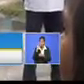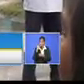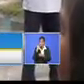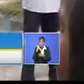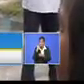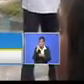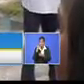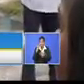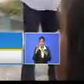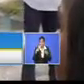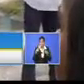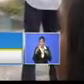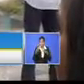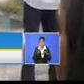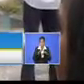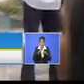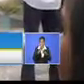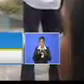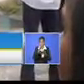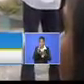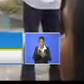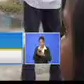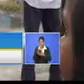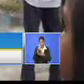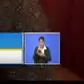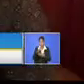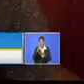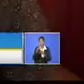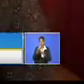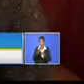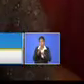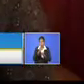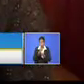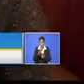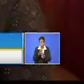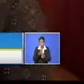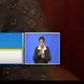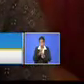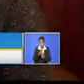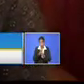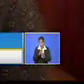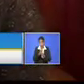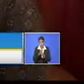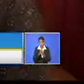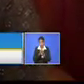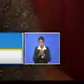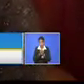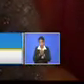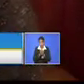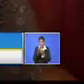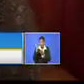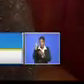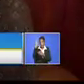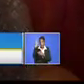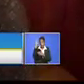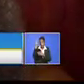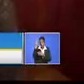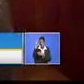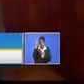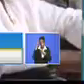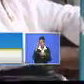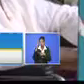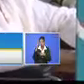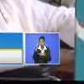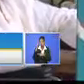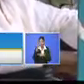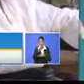all her faculties about her. She's as sharp as a tack. Fellow Abaconian and former Prime Minister, the Right Honorable Hubert